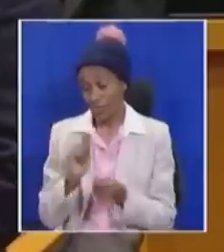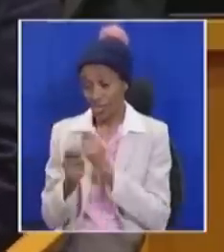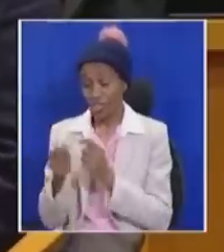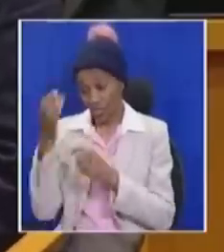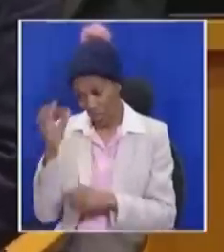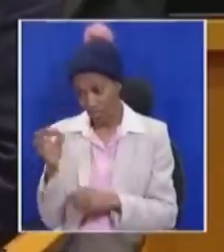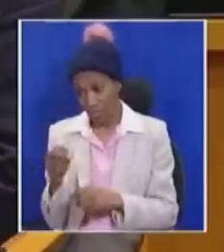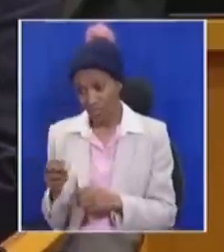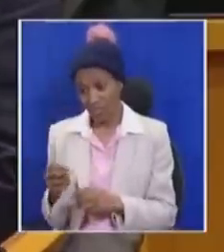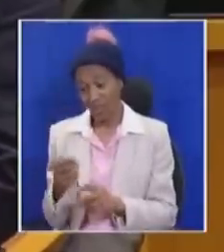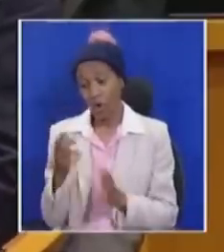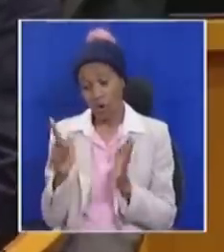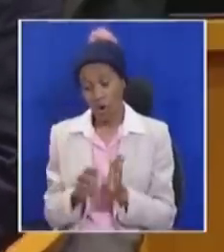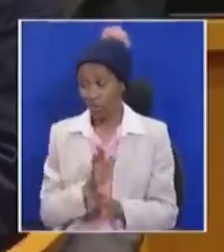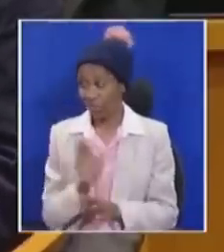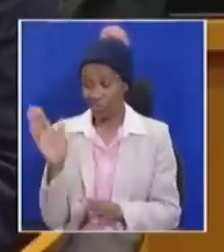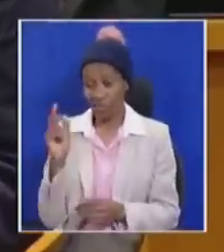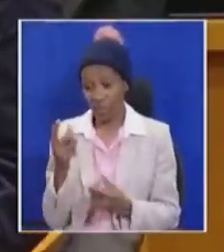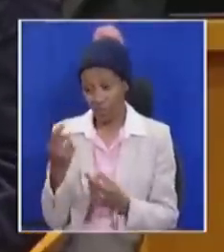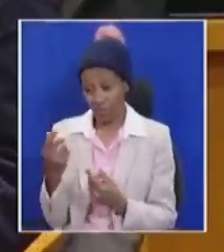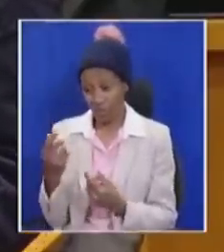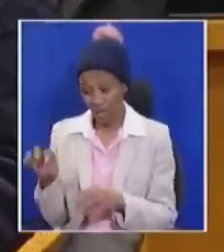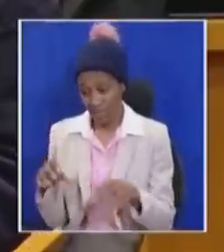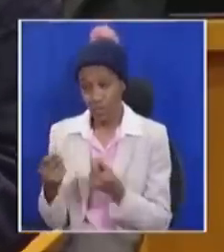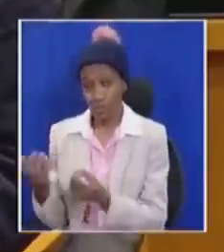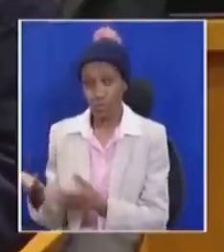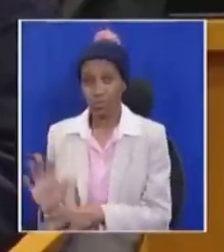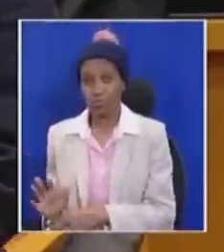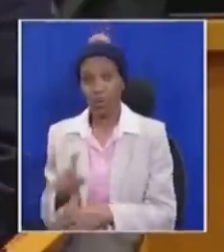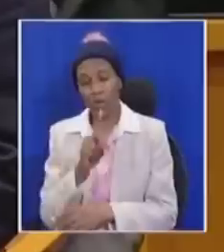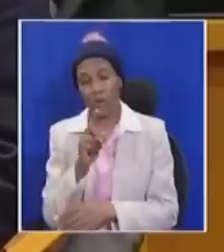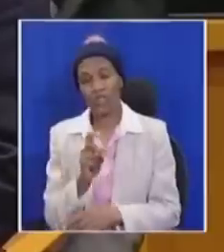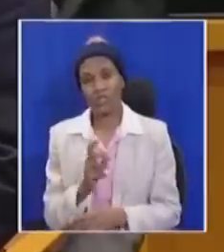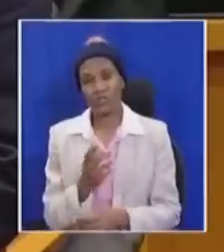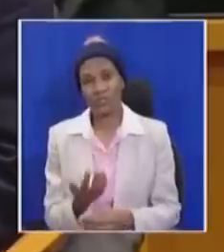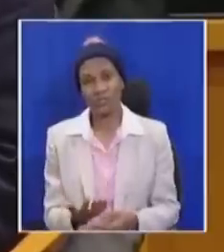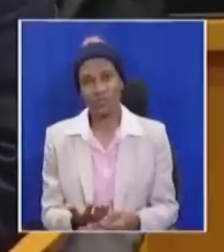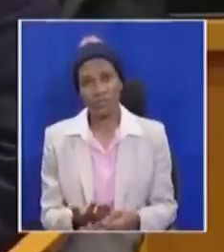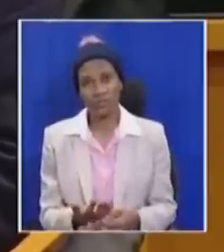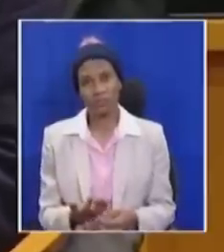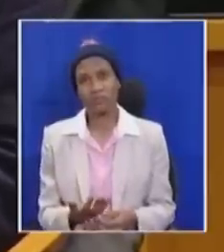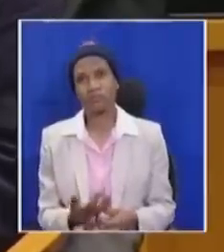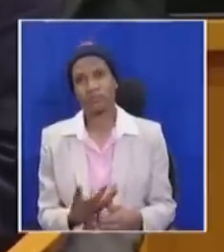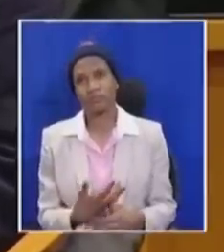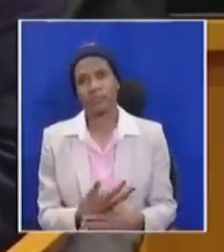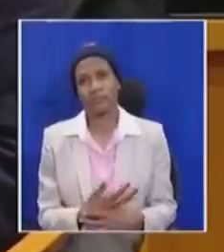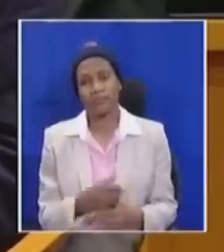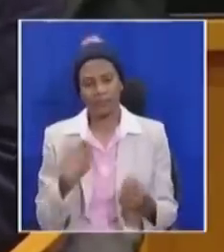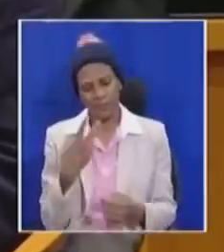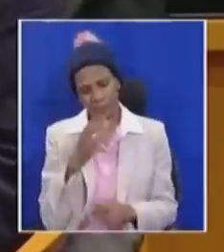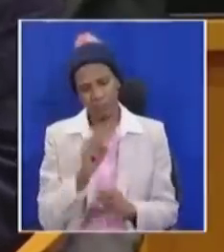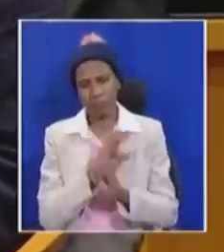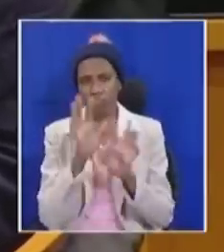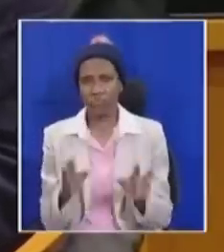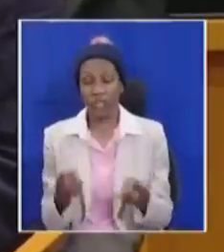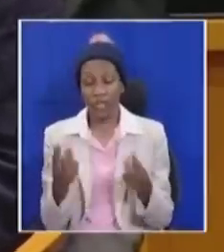to get government to listen and act. But I think that the question I want to ask is that it's very, and the comment I want to make is that it's very clear that the